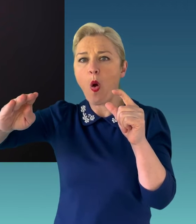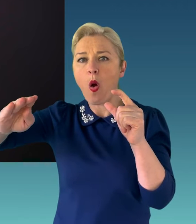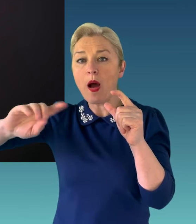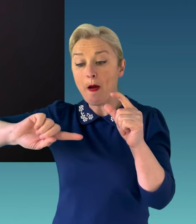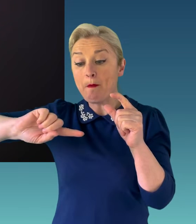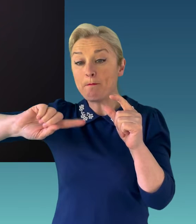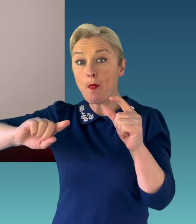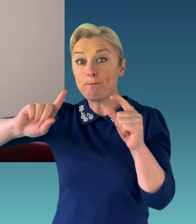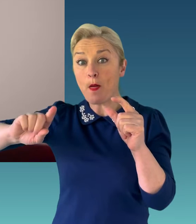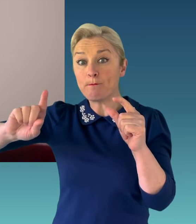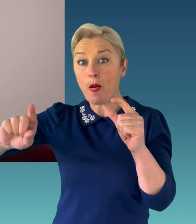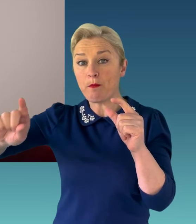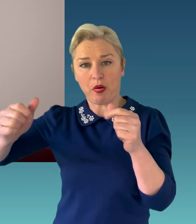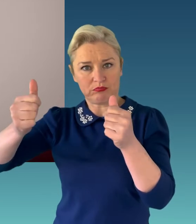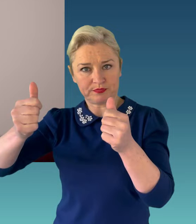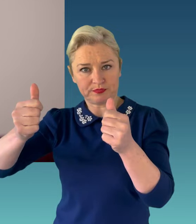paving.